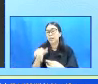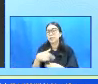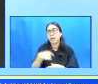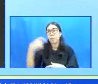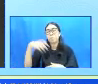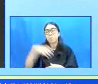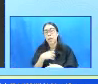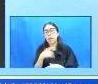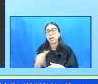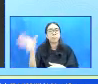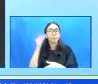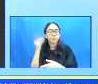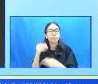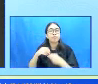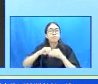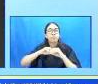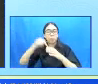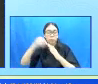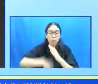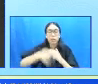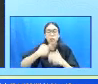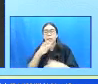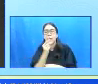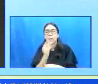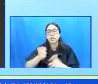may I ask Pajiti to also introduce himself?